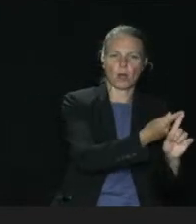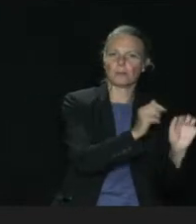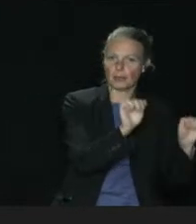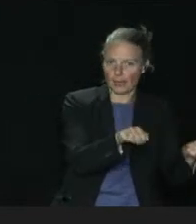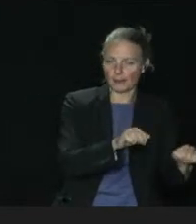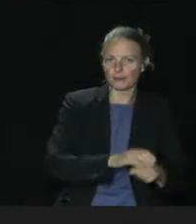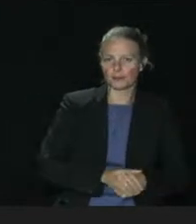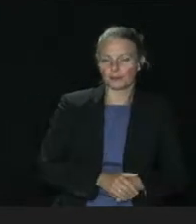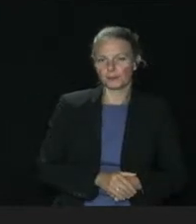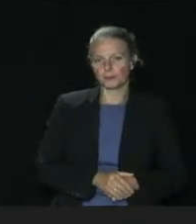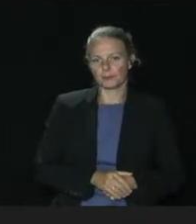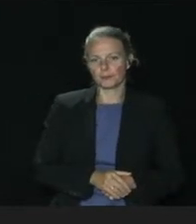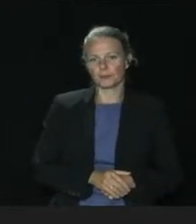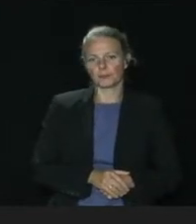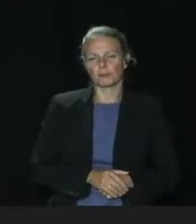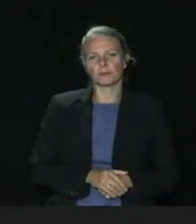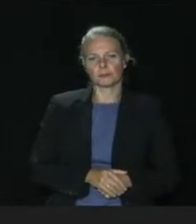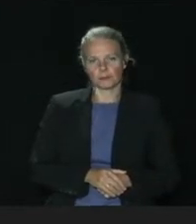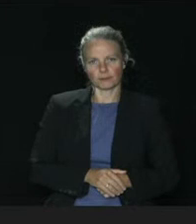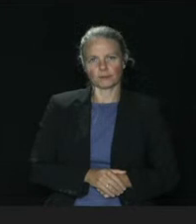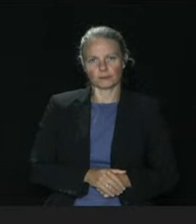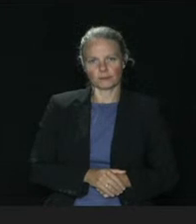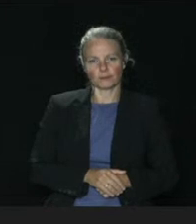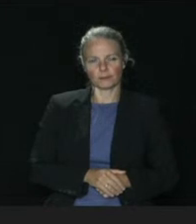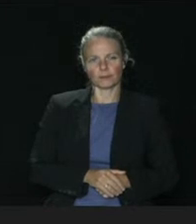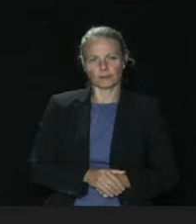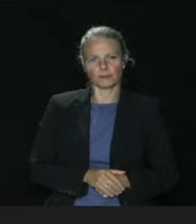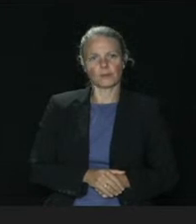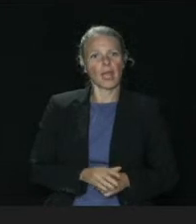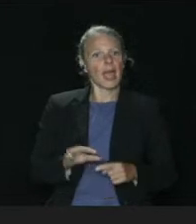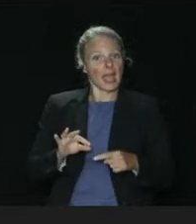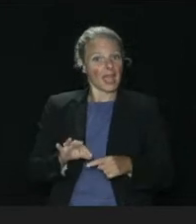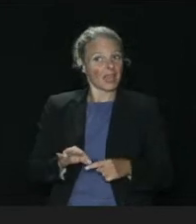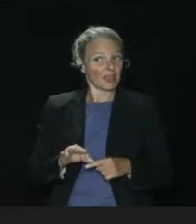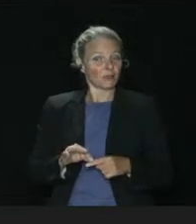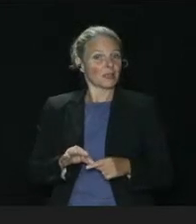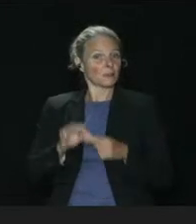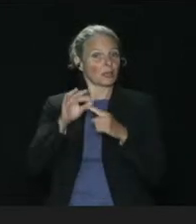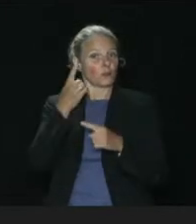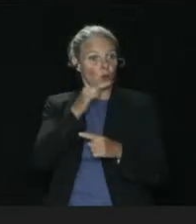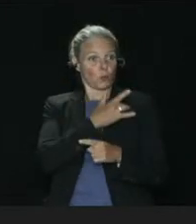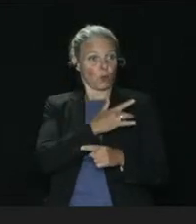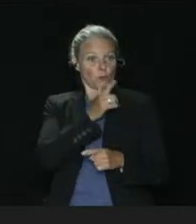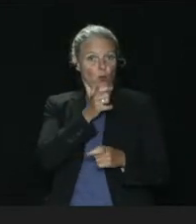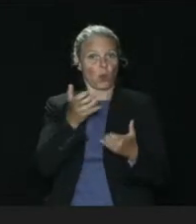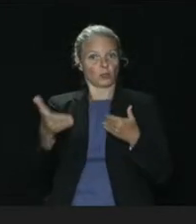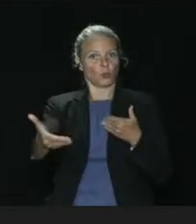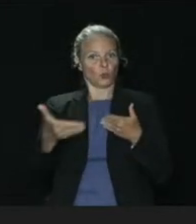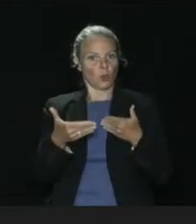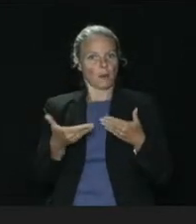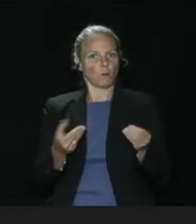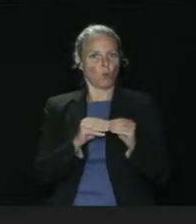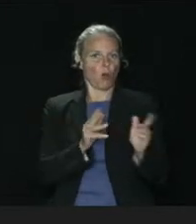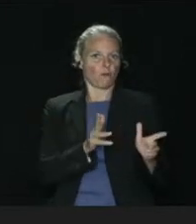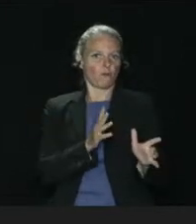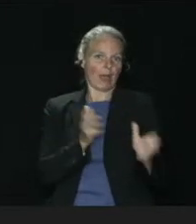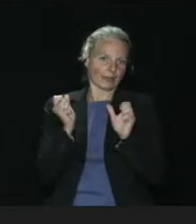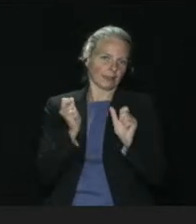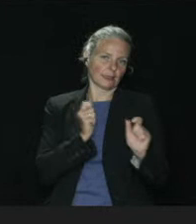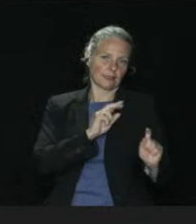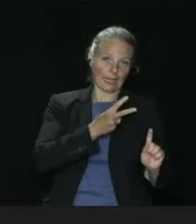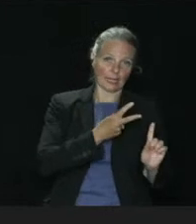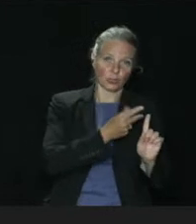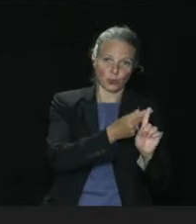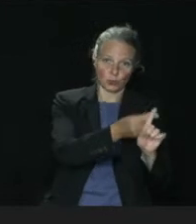campaigns, particularly as they look to advance those second dose strategies. For the territories, we've provided them with